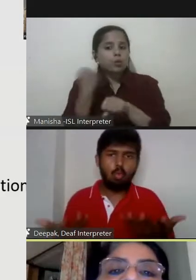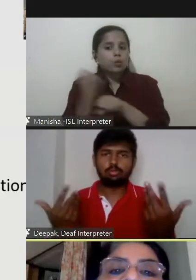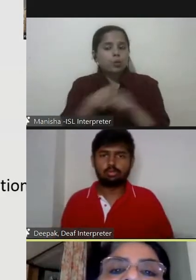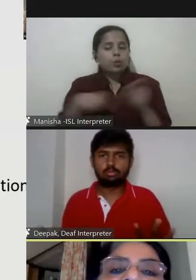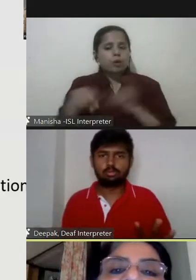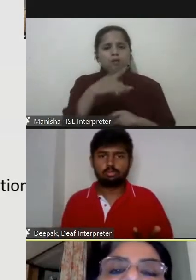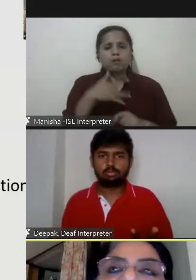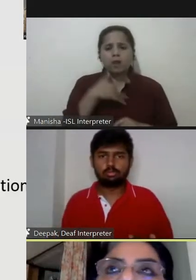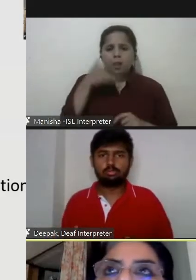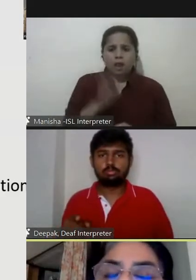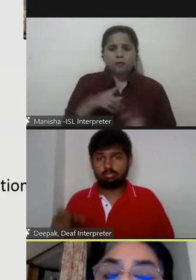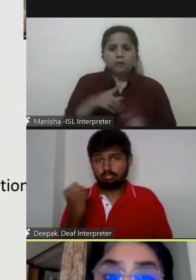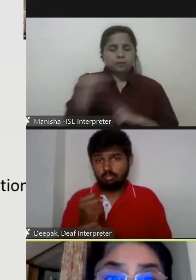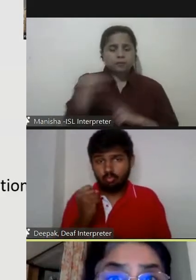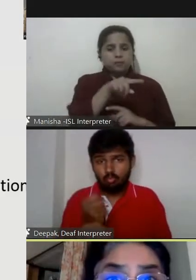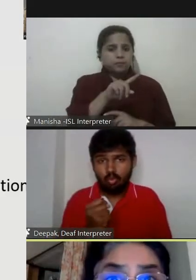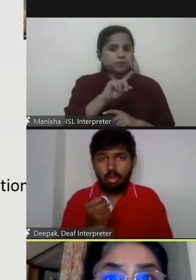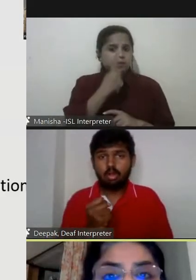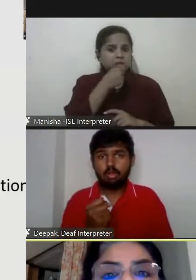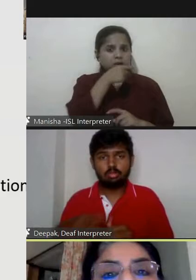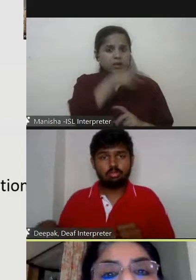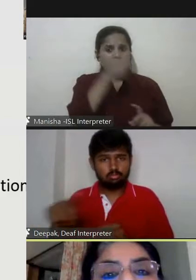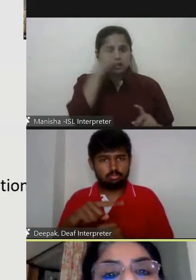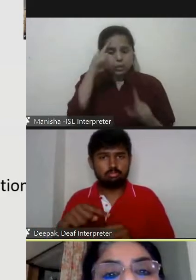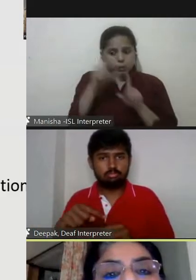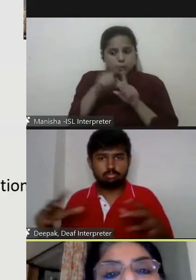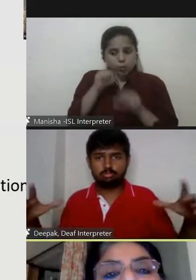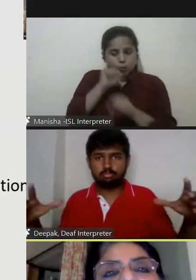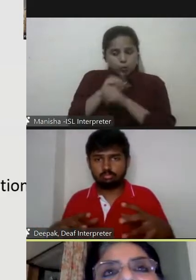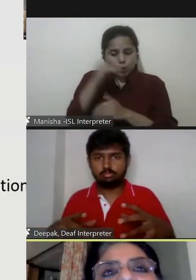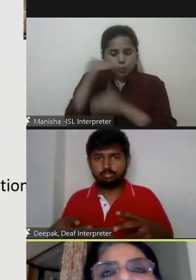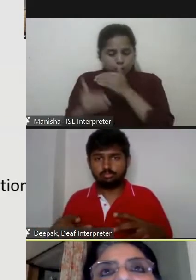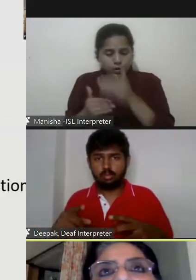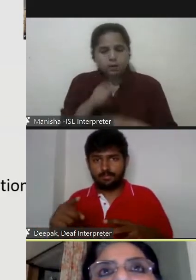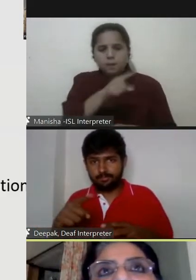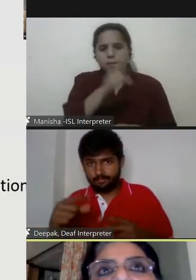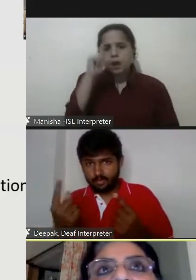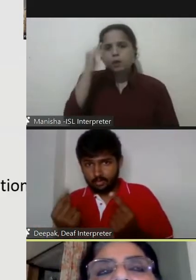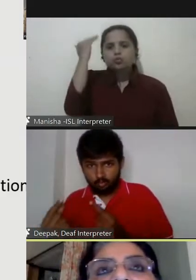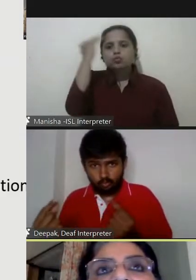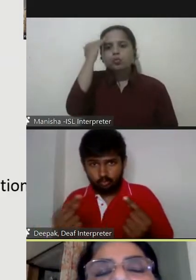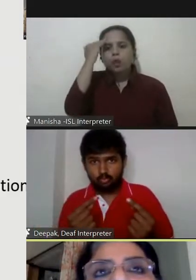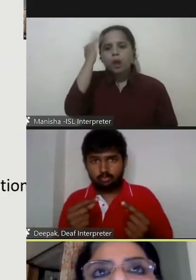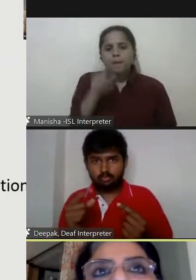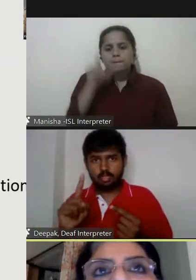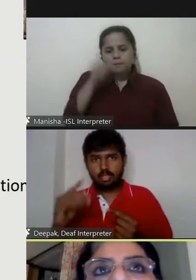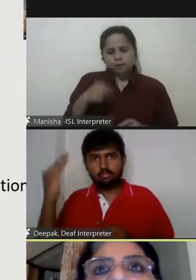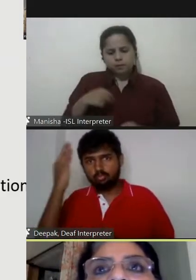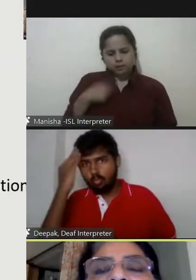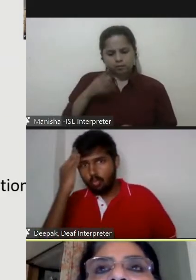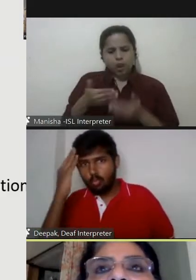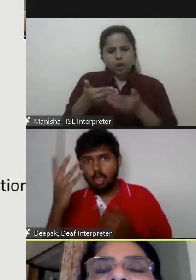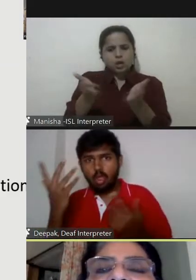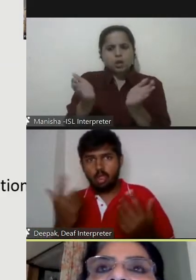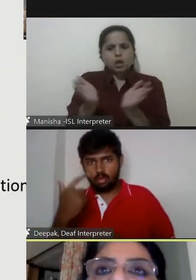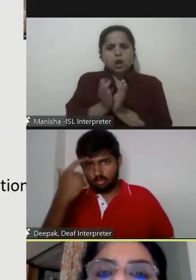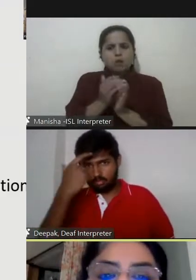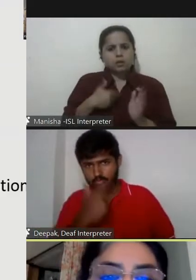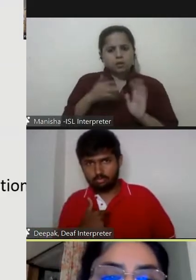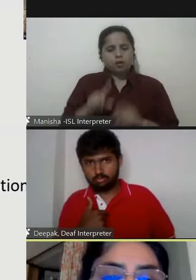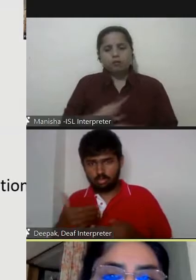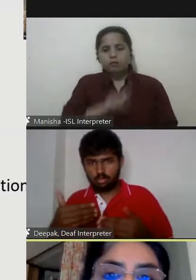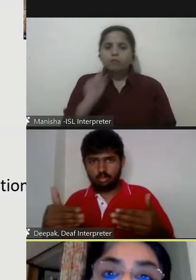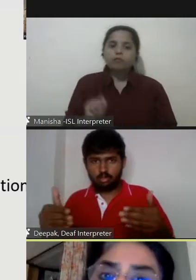They were not only the first responders, but they were also the people in the community who became the